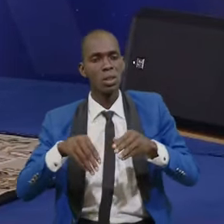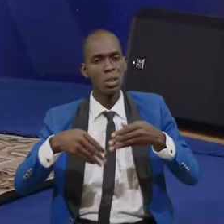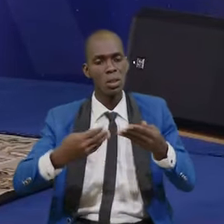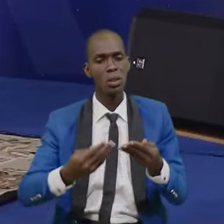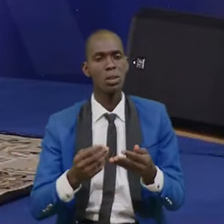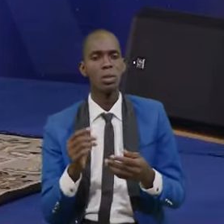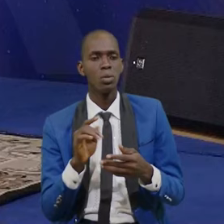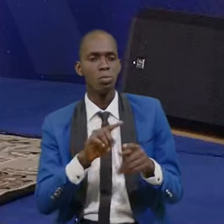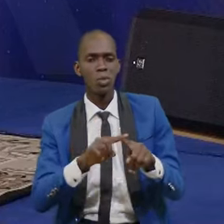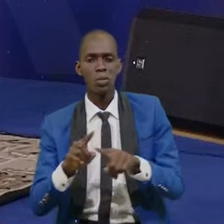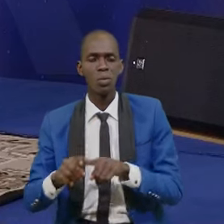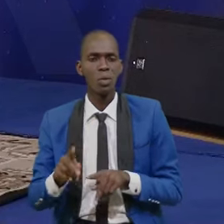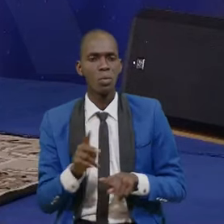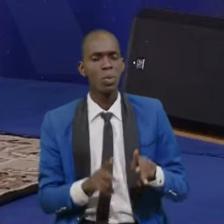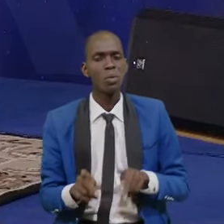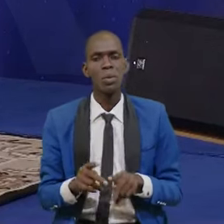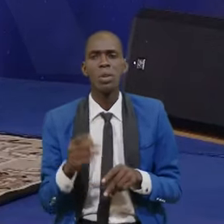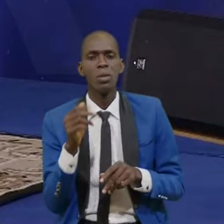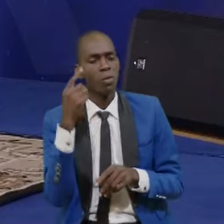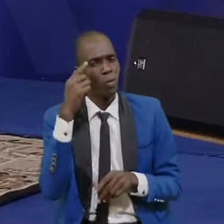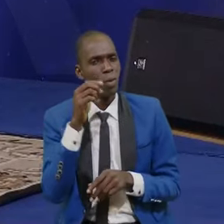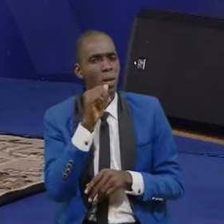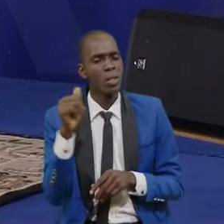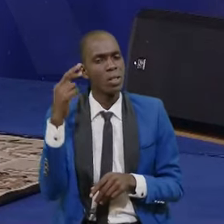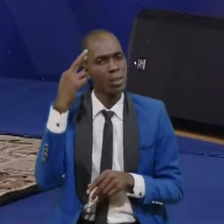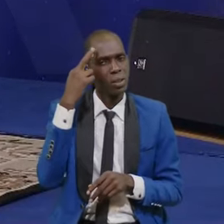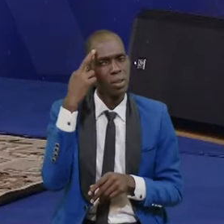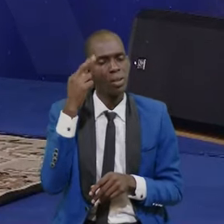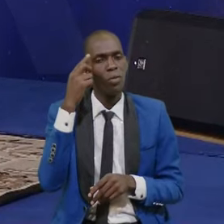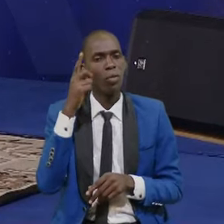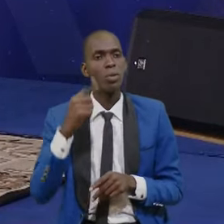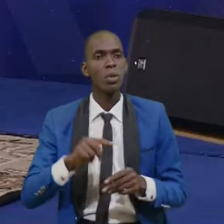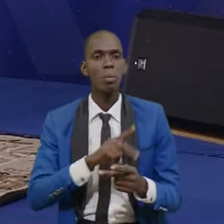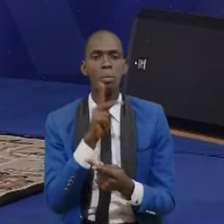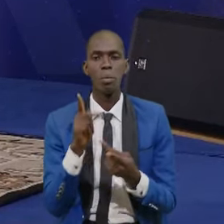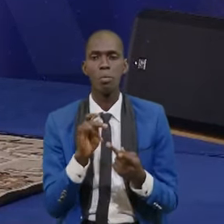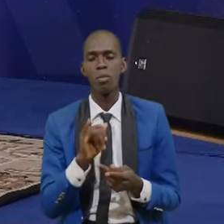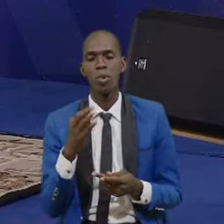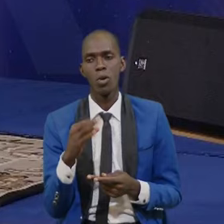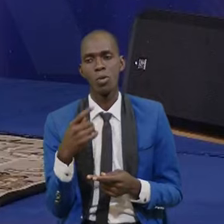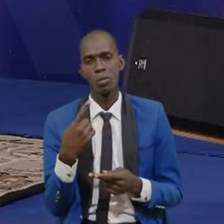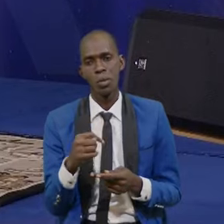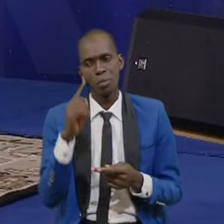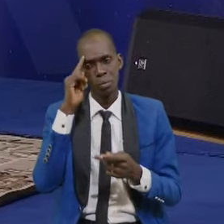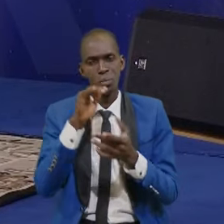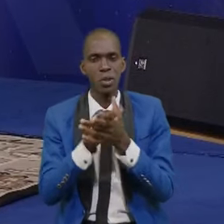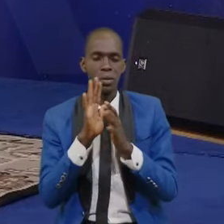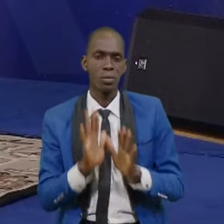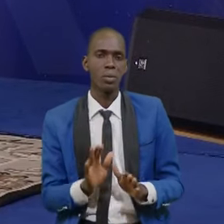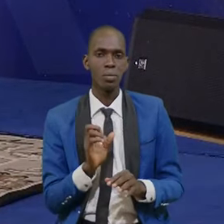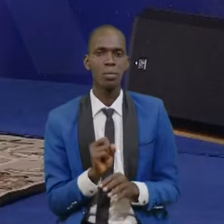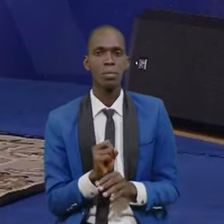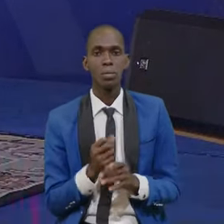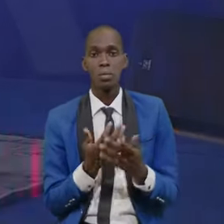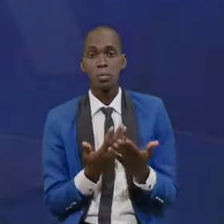people the gifts for a reason, for the perfecting of the saints. But hold on. How